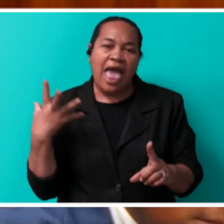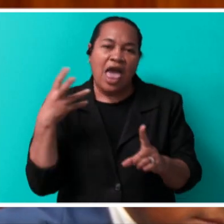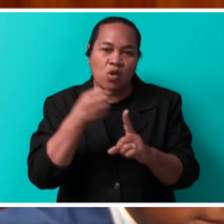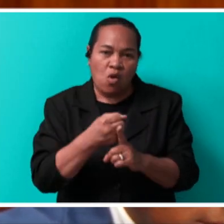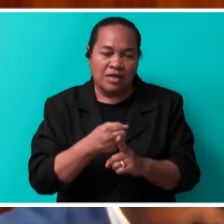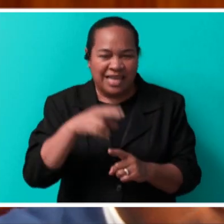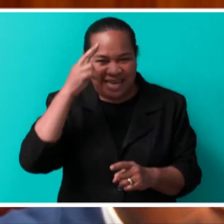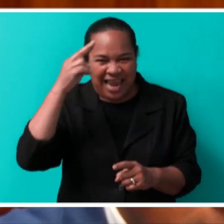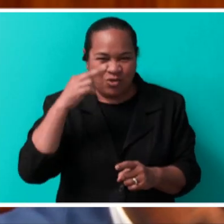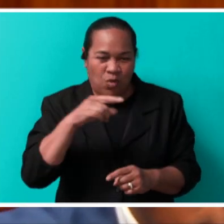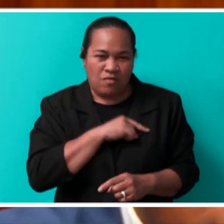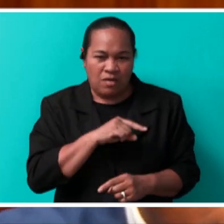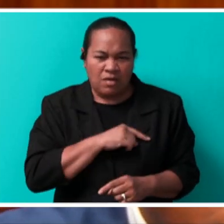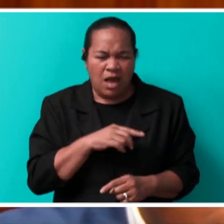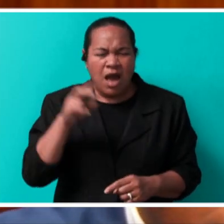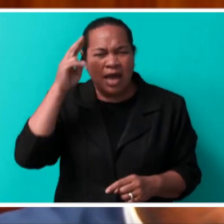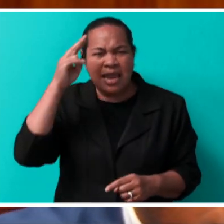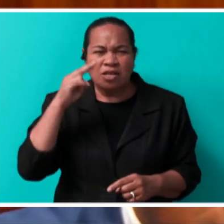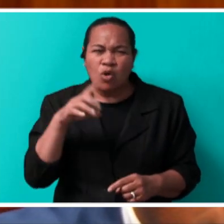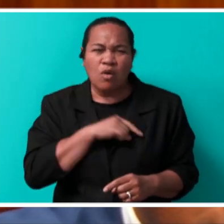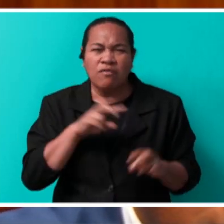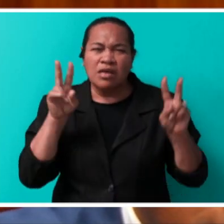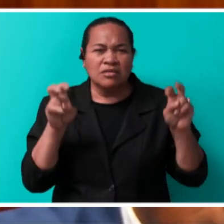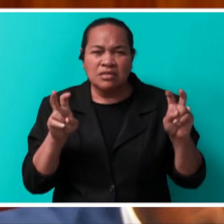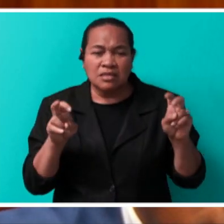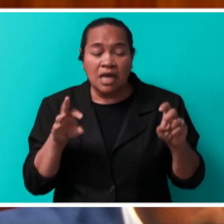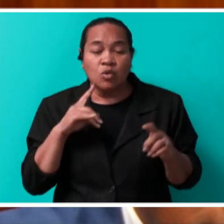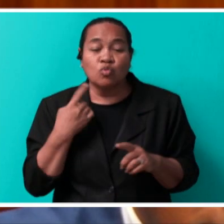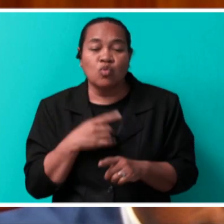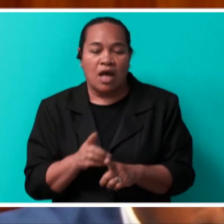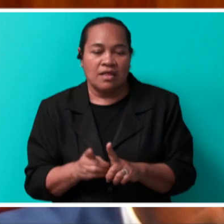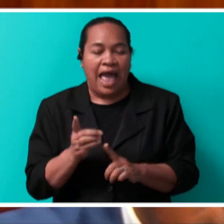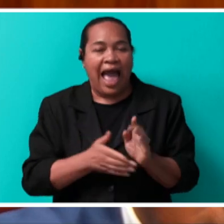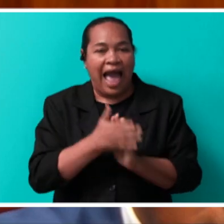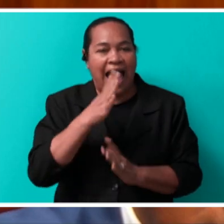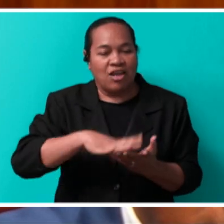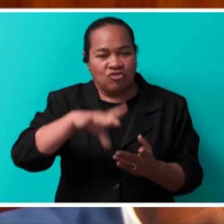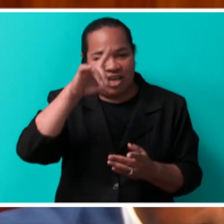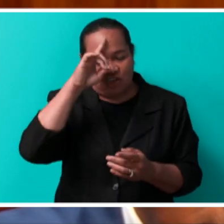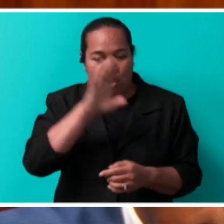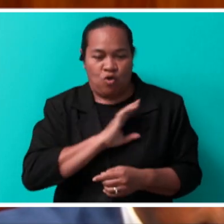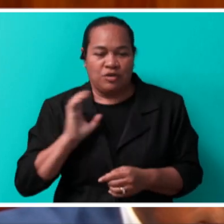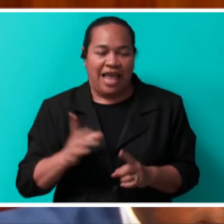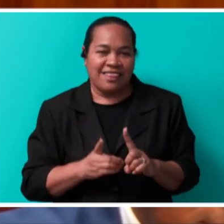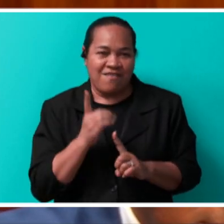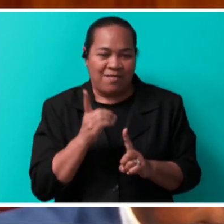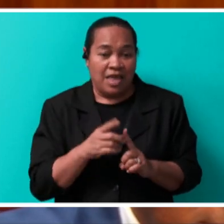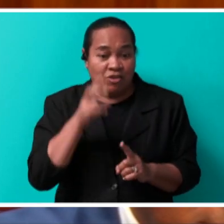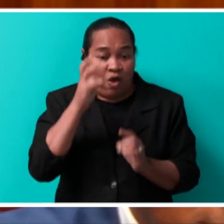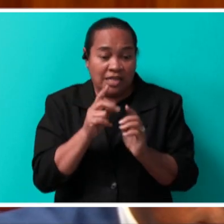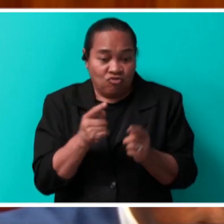National qualifications are those qualifications which have been developed by the Higher Education Commission in Fiji. These are trade